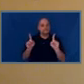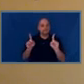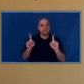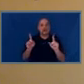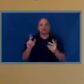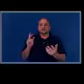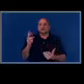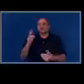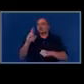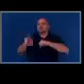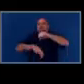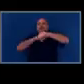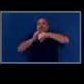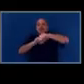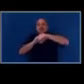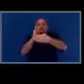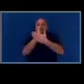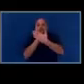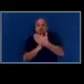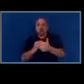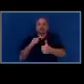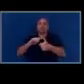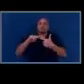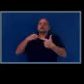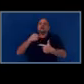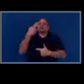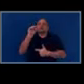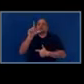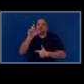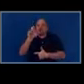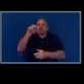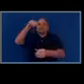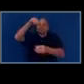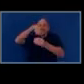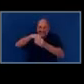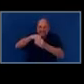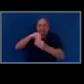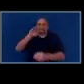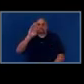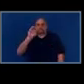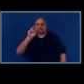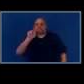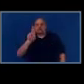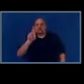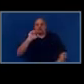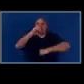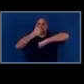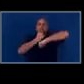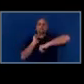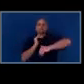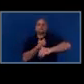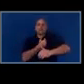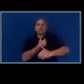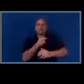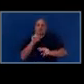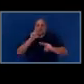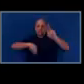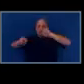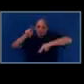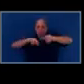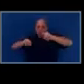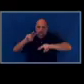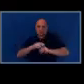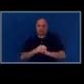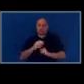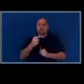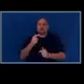There are holes, empty spaces inside Bennu based on the gravity model that we've developed from